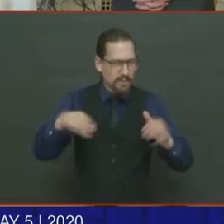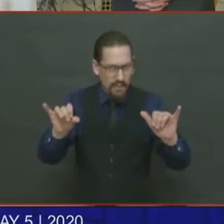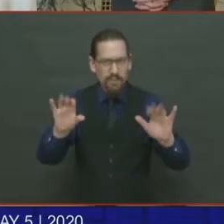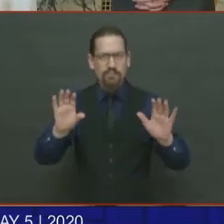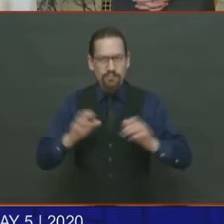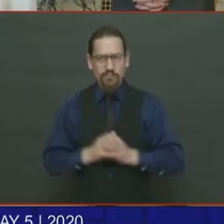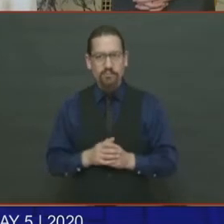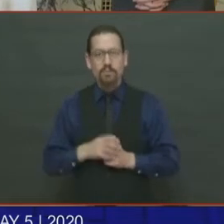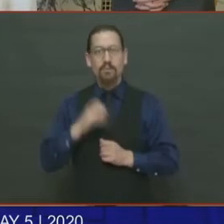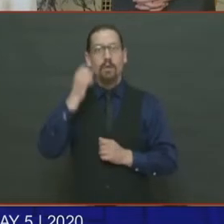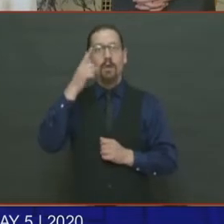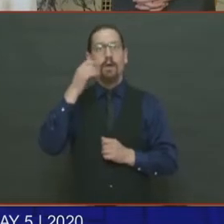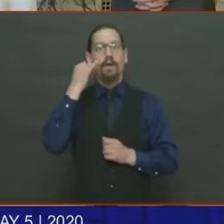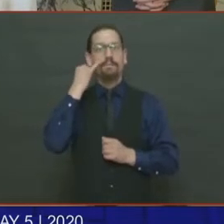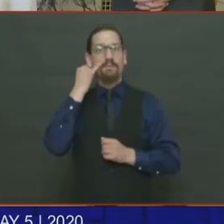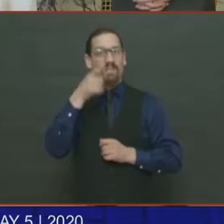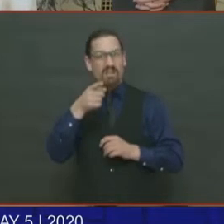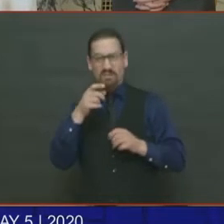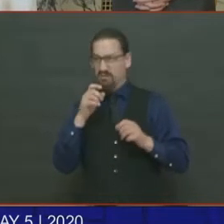home.